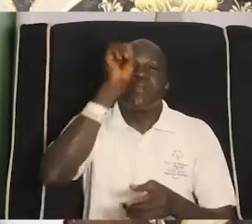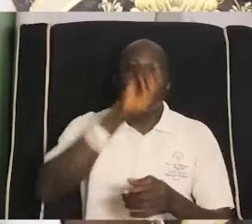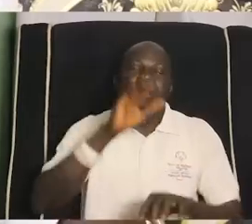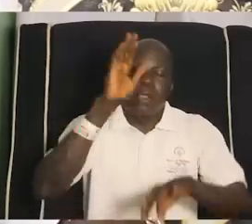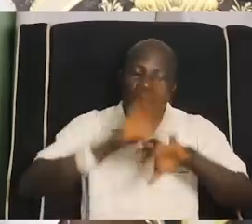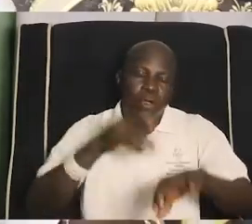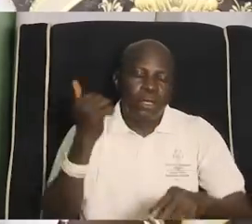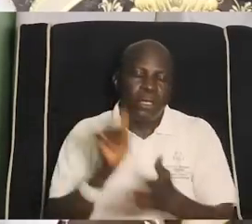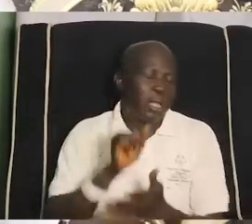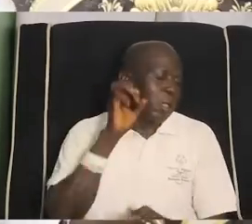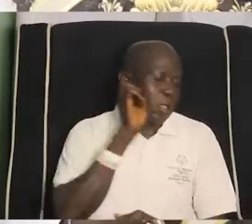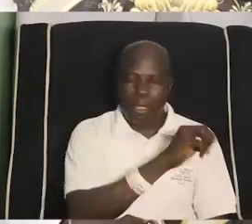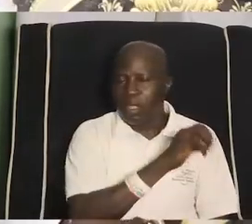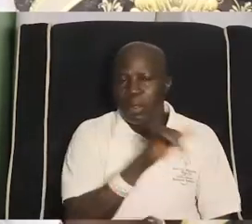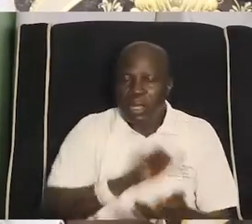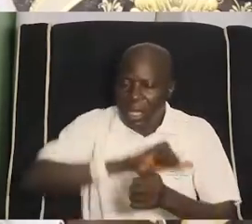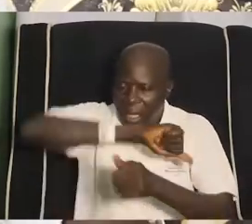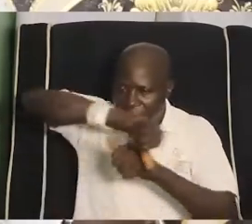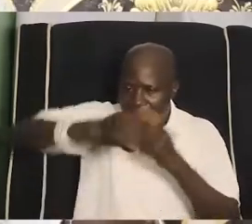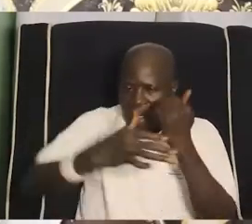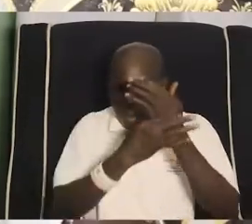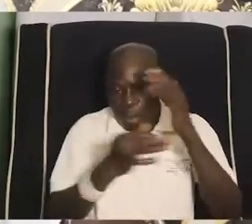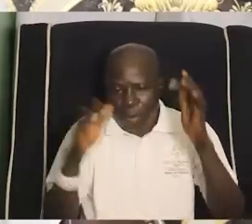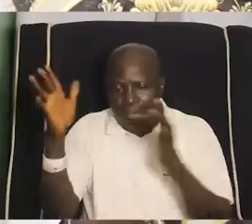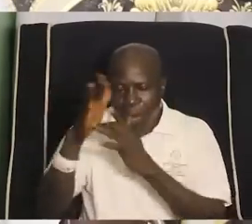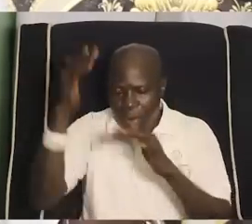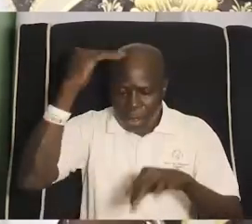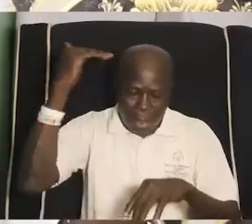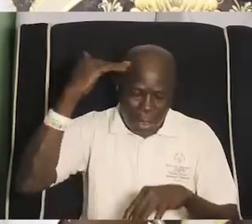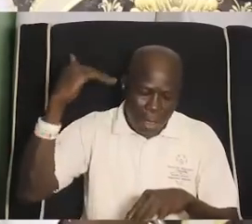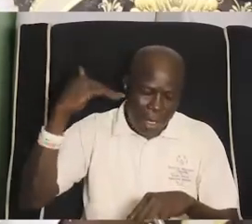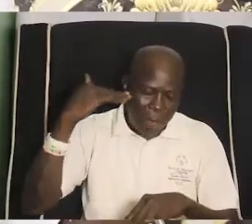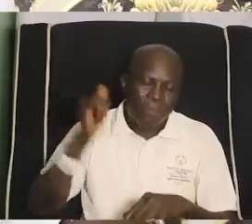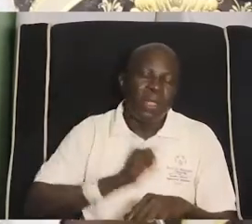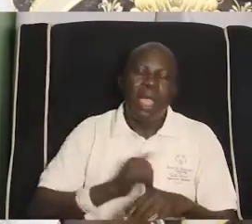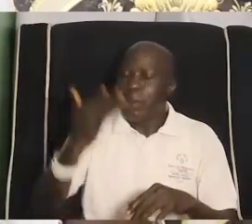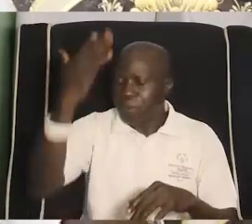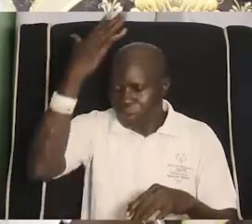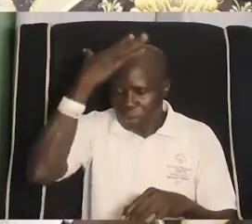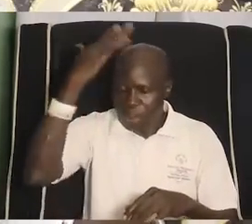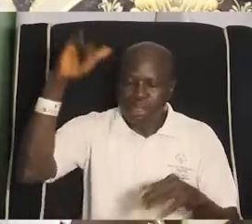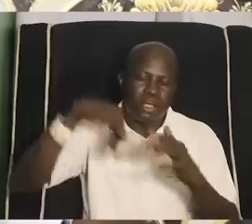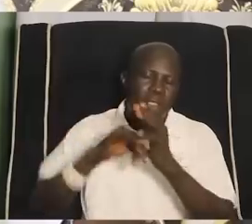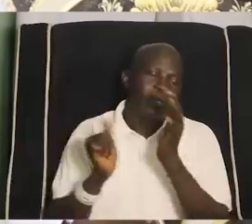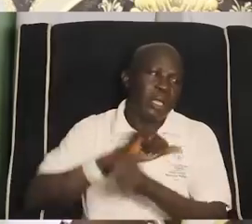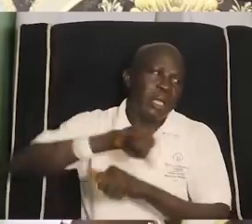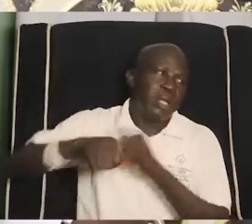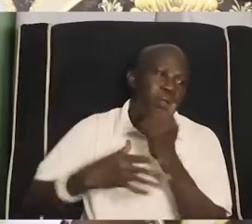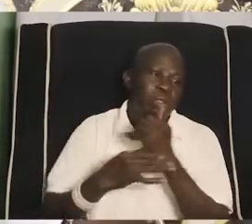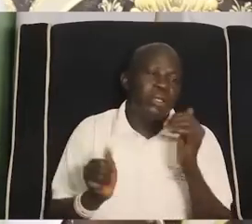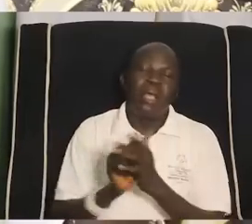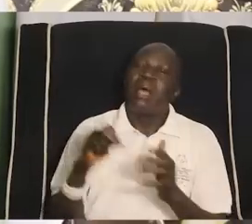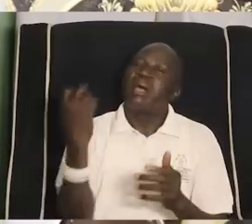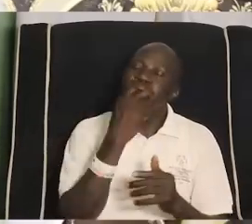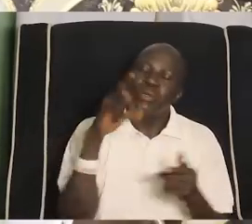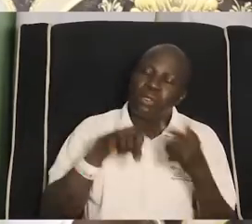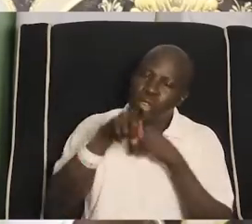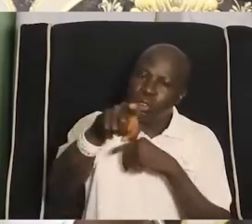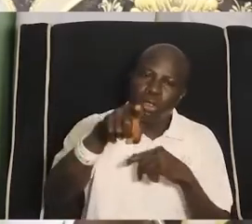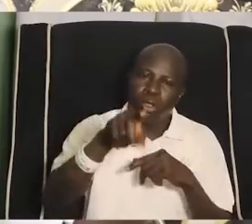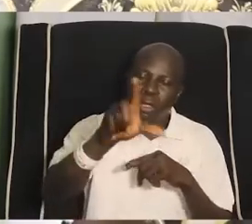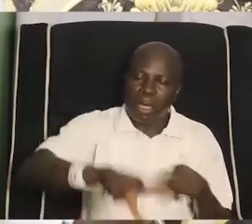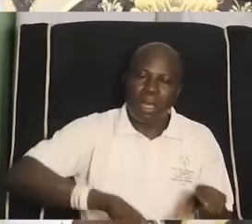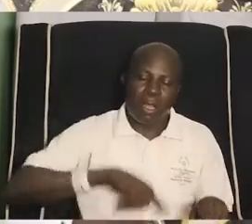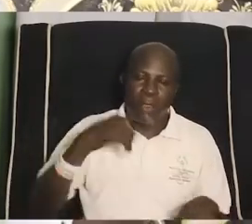calling that. Ororo ta da le mi ni ori. The anointing that was anointed on my head. Ororo mo gbe owo kan o. I thought that anointing. Emi wa so tele saye. And I prophesied